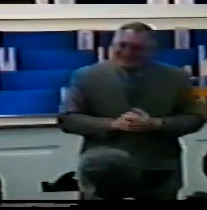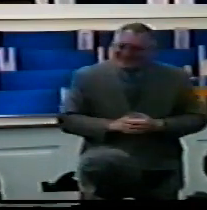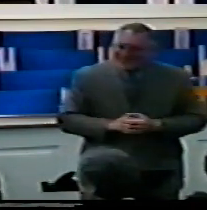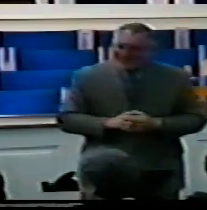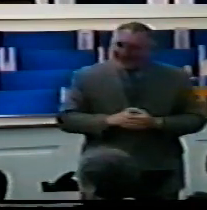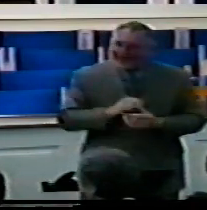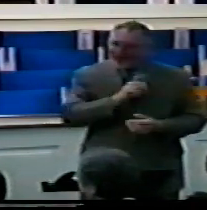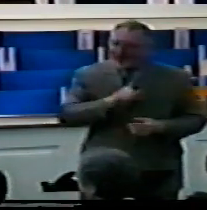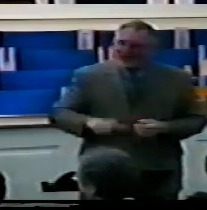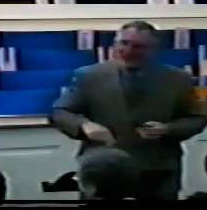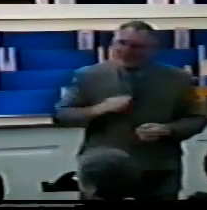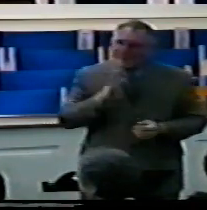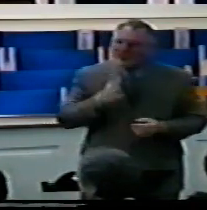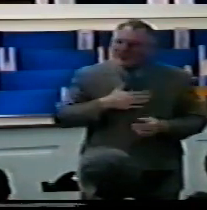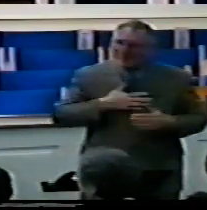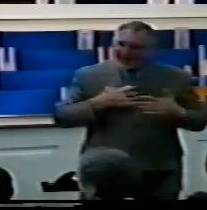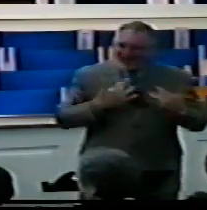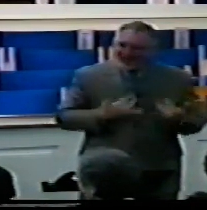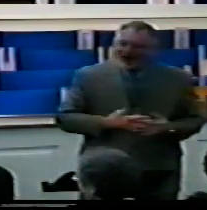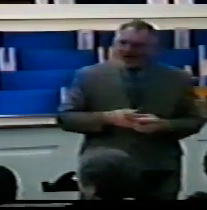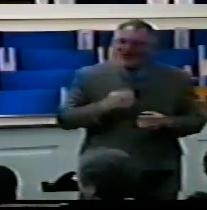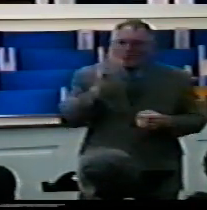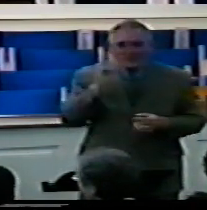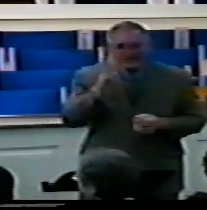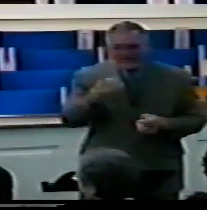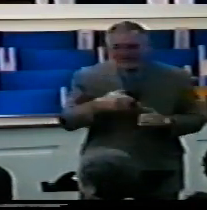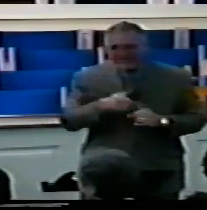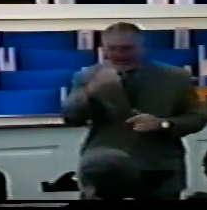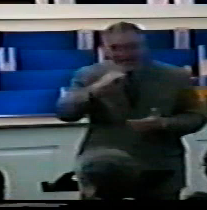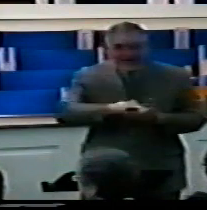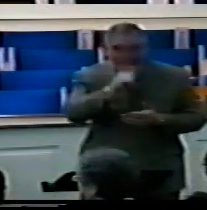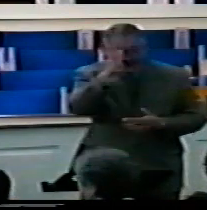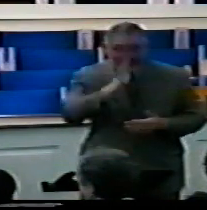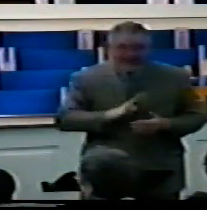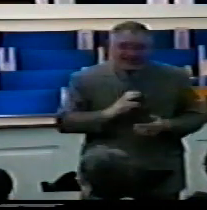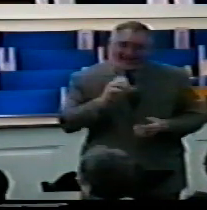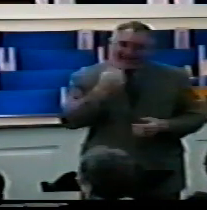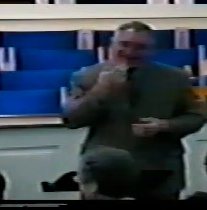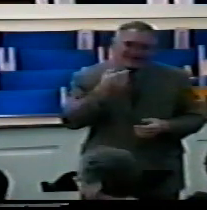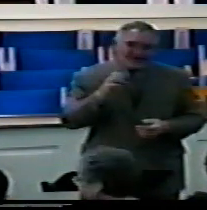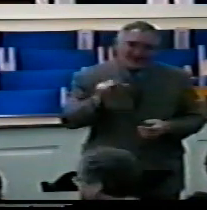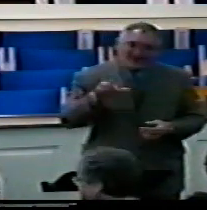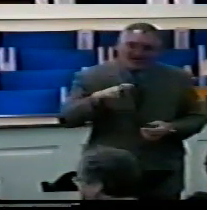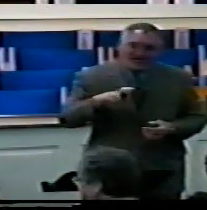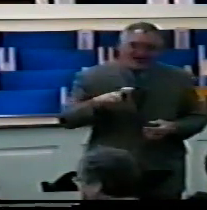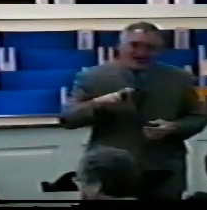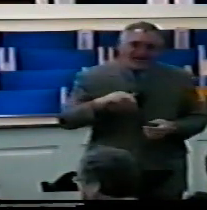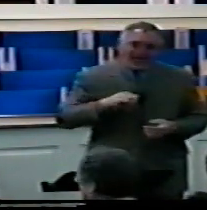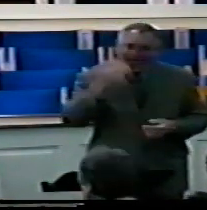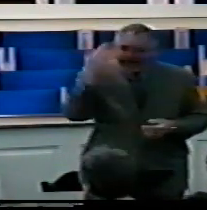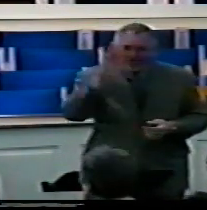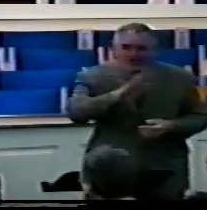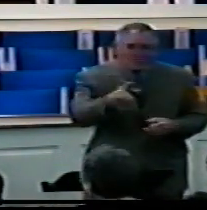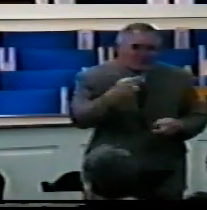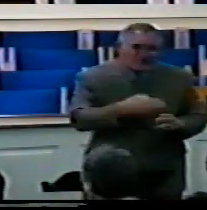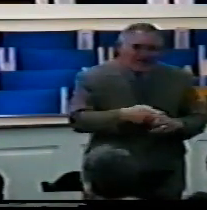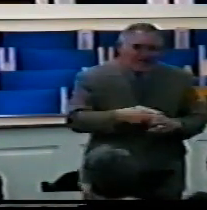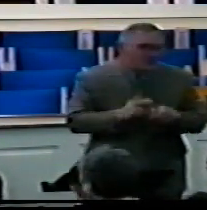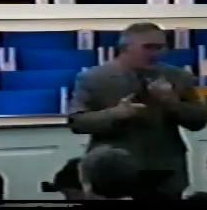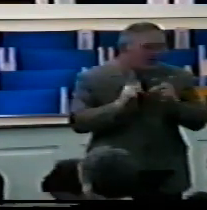And the Lord spoke to my heart and said, witness to him. And I said, sir, I don't even know your name. And we'd been talking for over